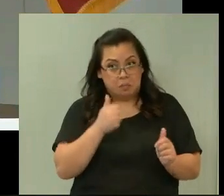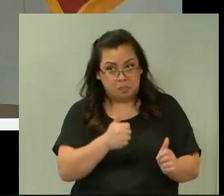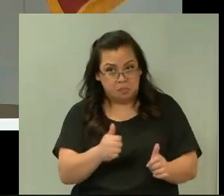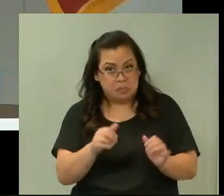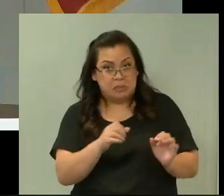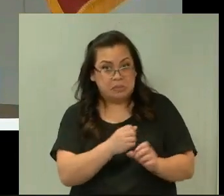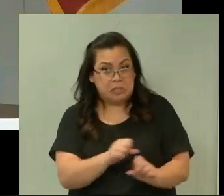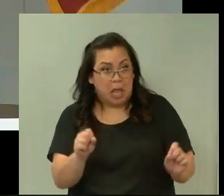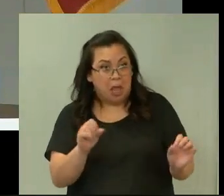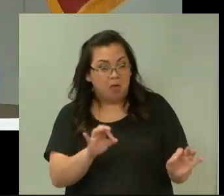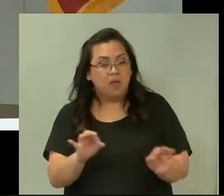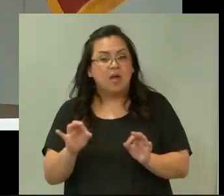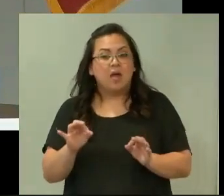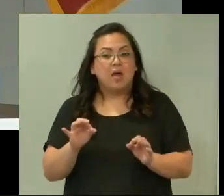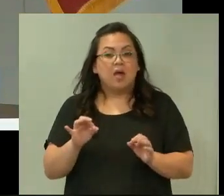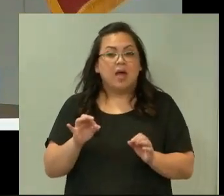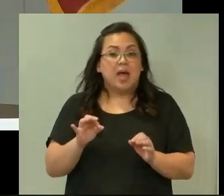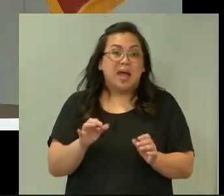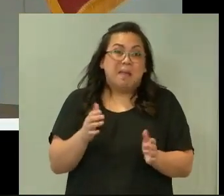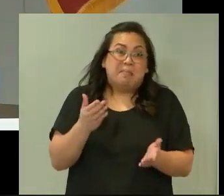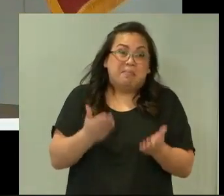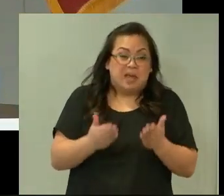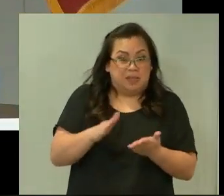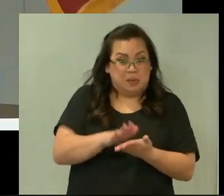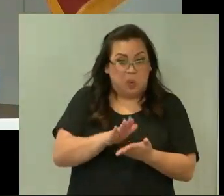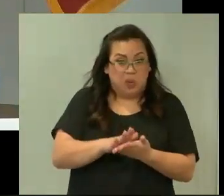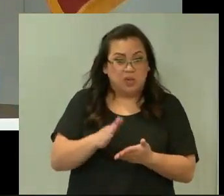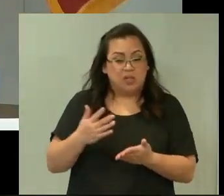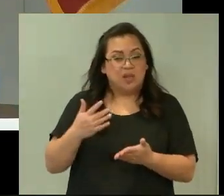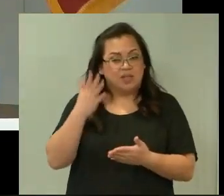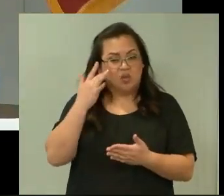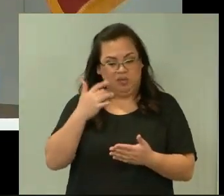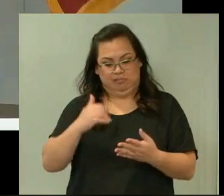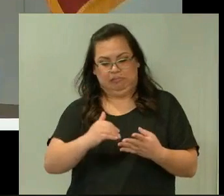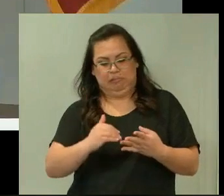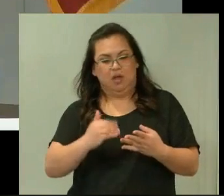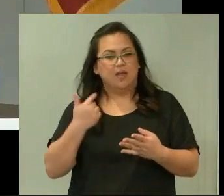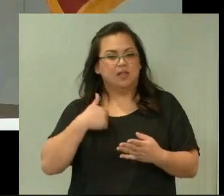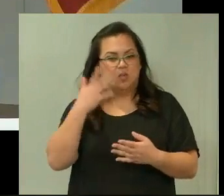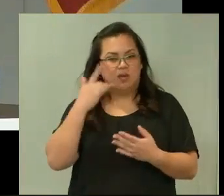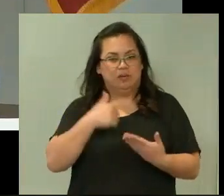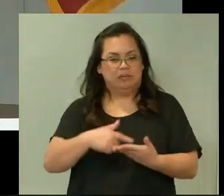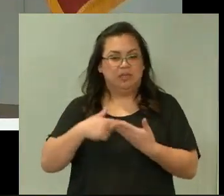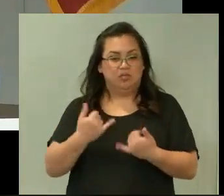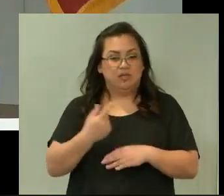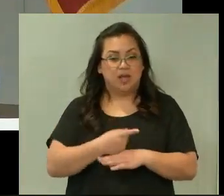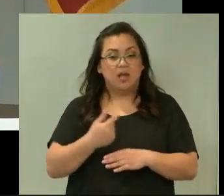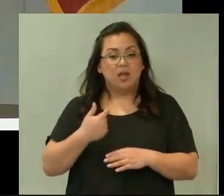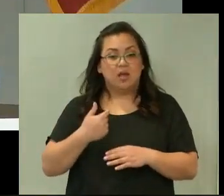including potentially schools, and that's why we're having this conversation today. We have